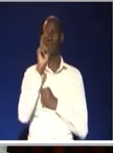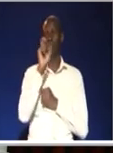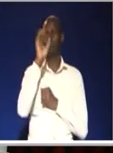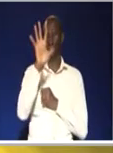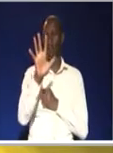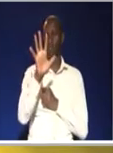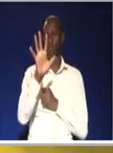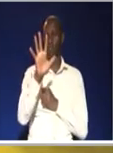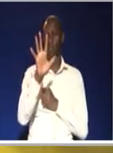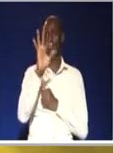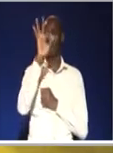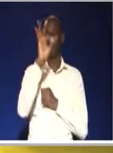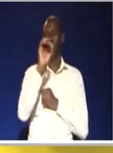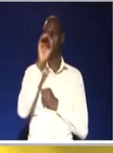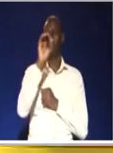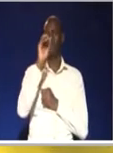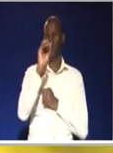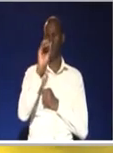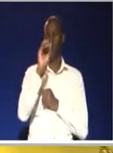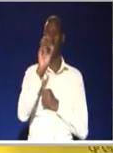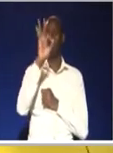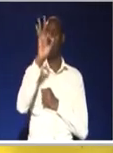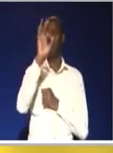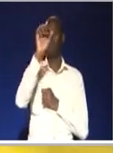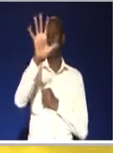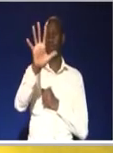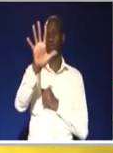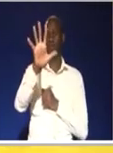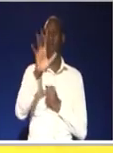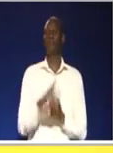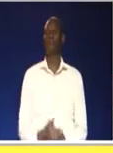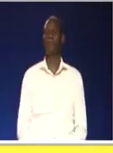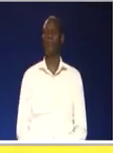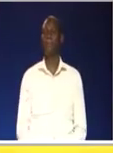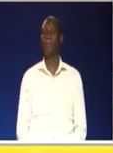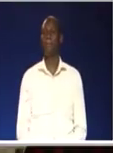25, 30, 35.